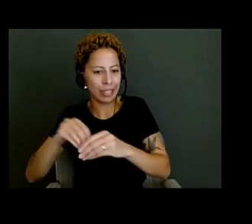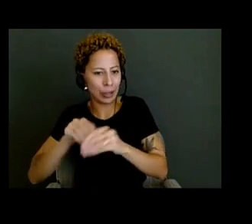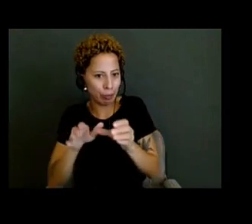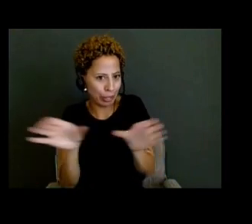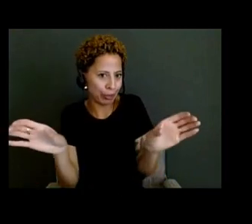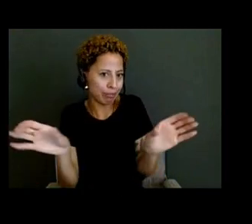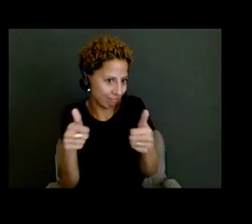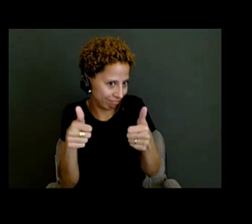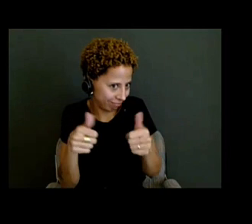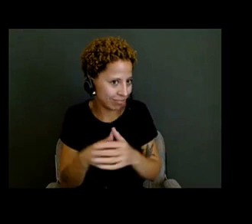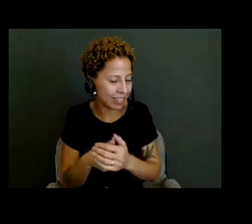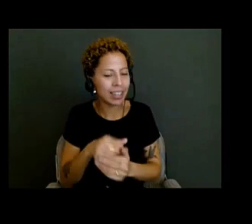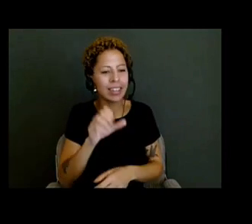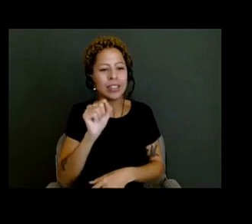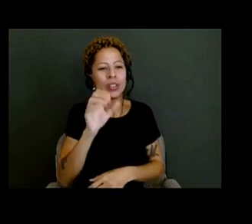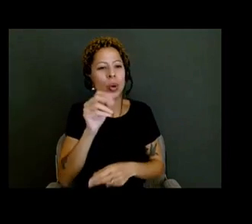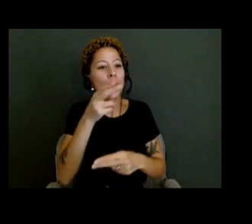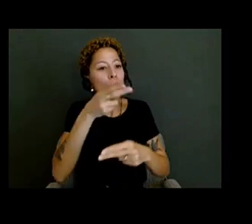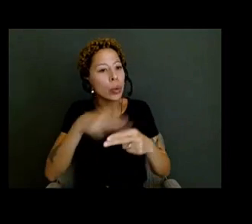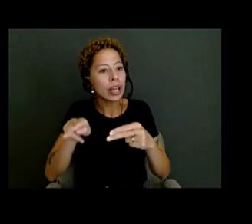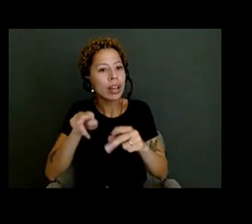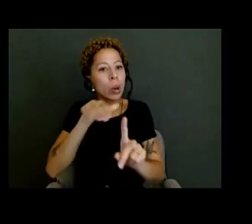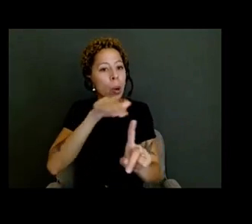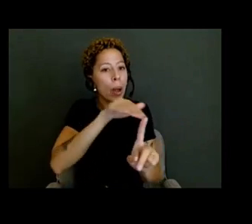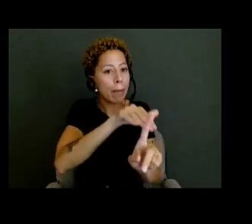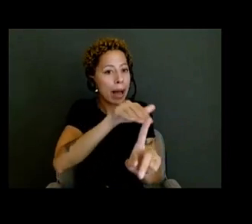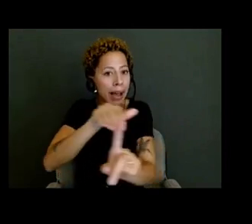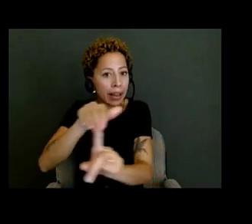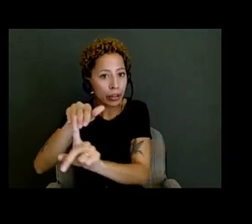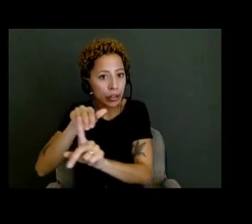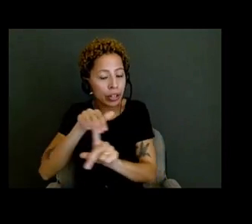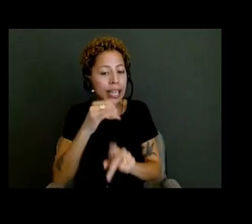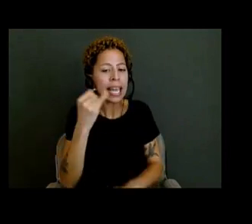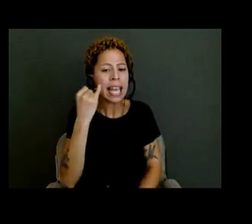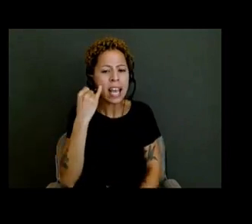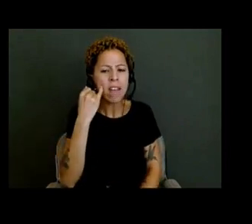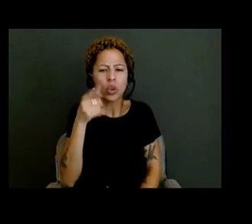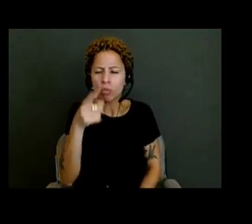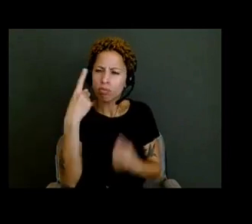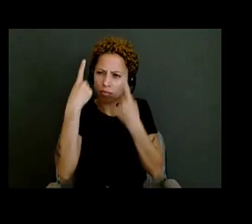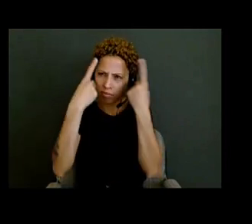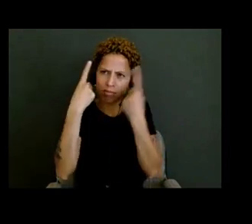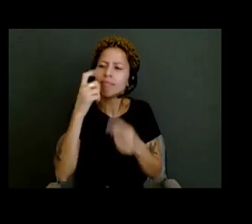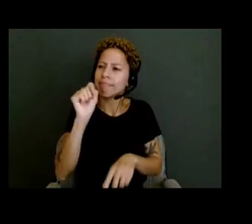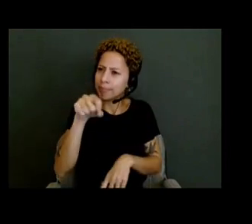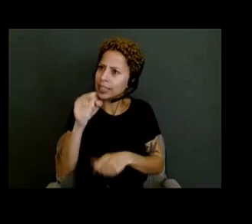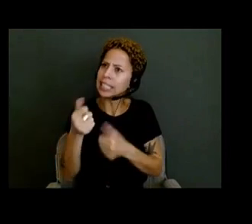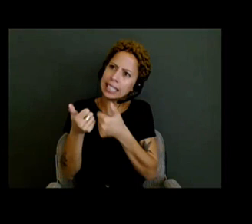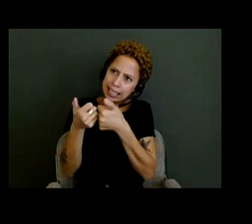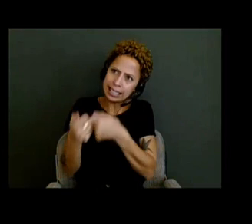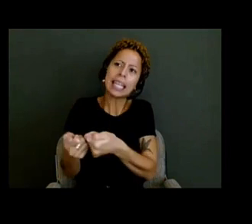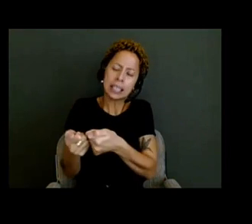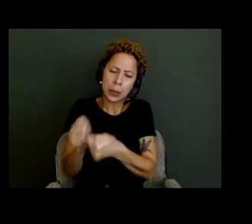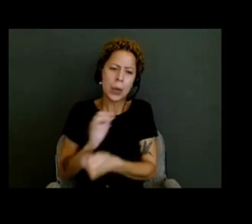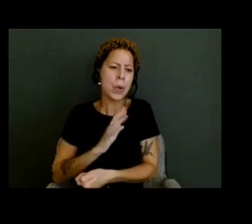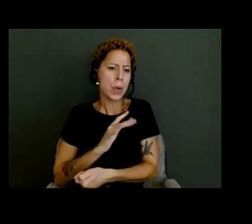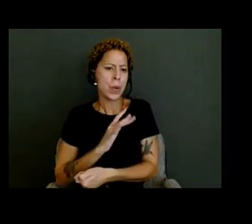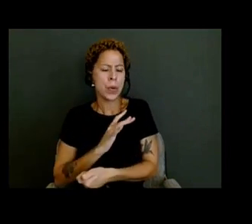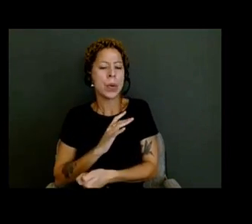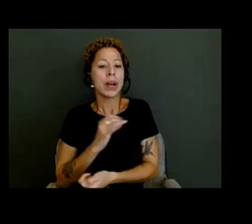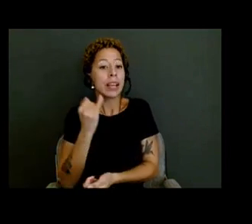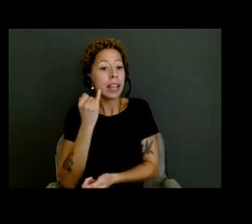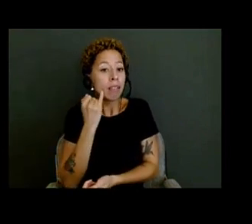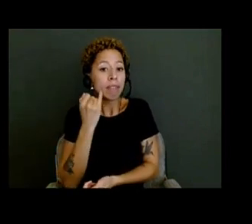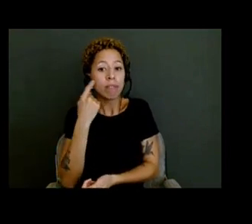One of them is a quick reminder. If you are thinking about texting, whether it's your personal number, organizational number, whatever tool you're